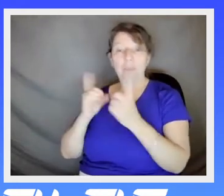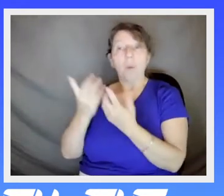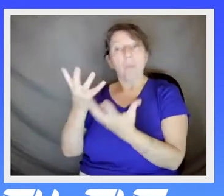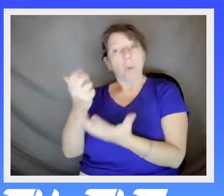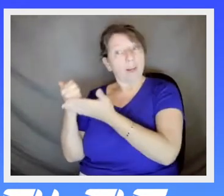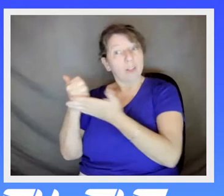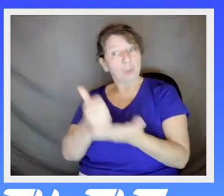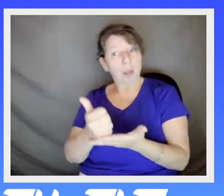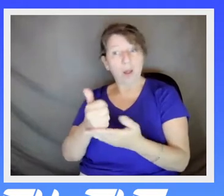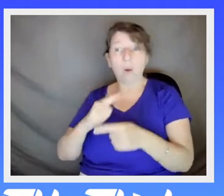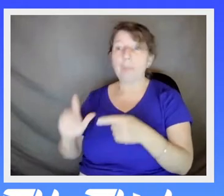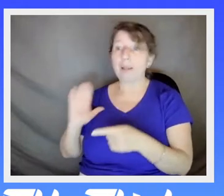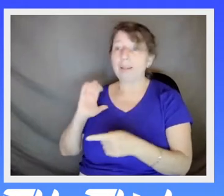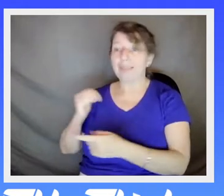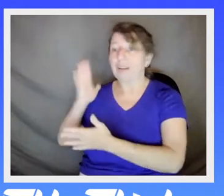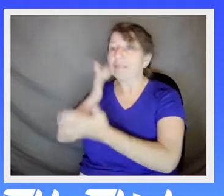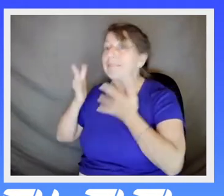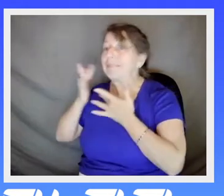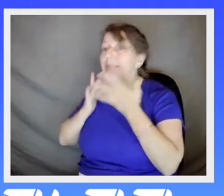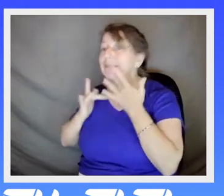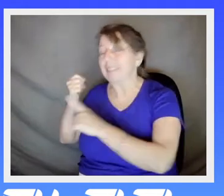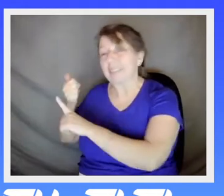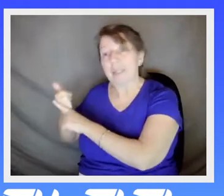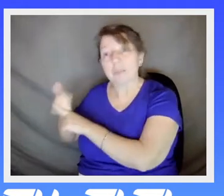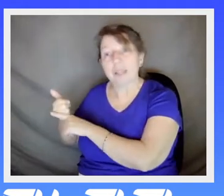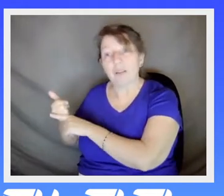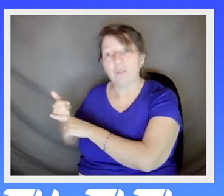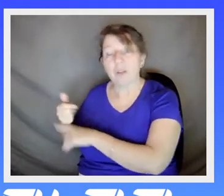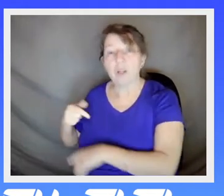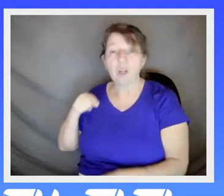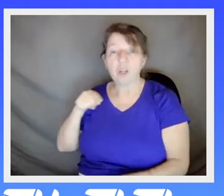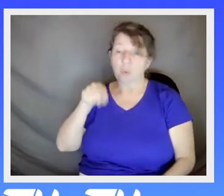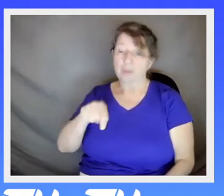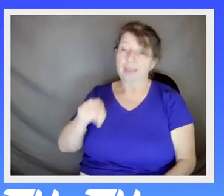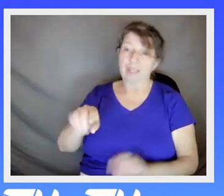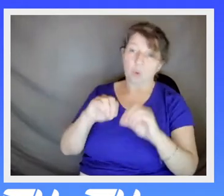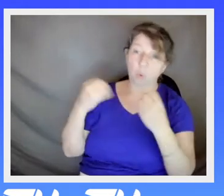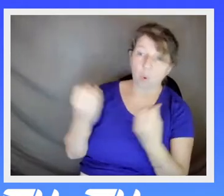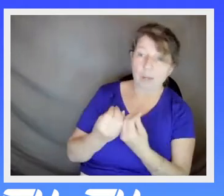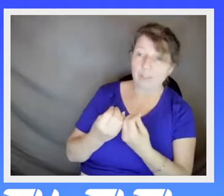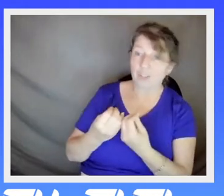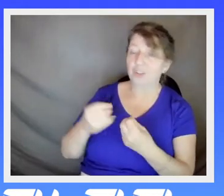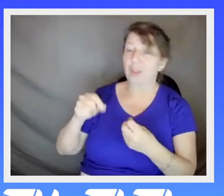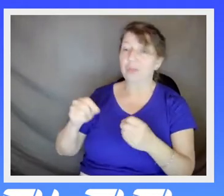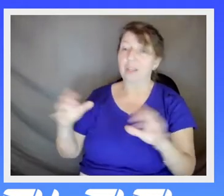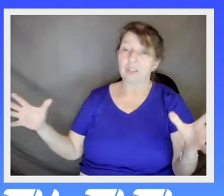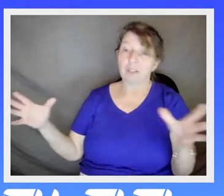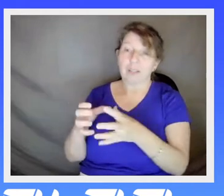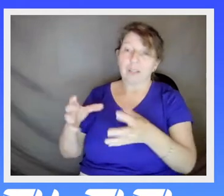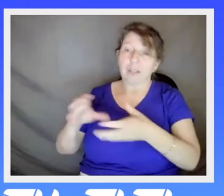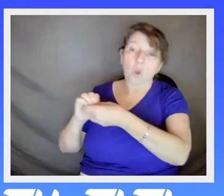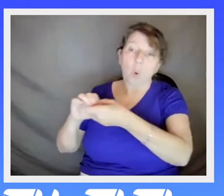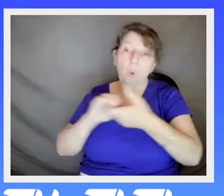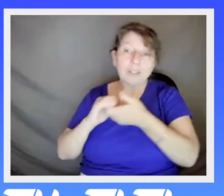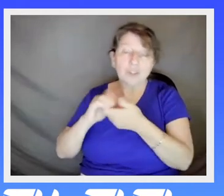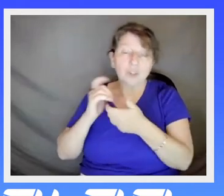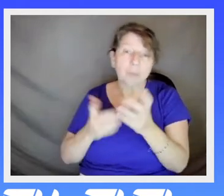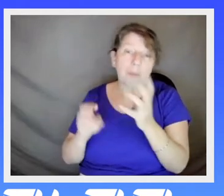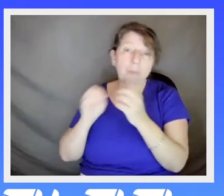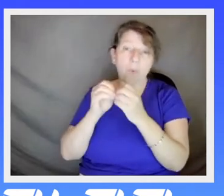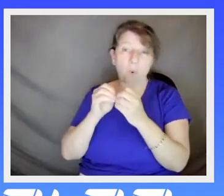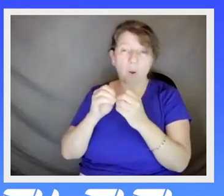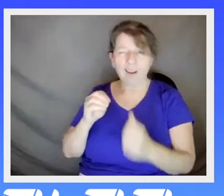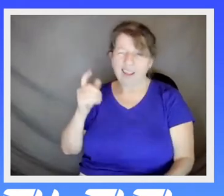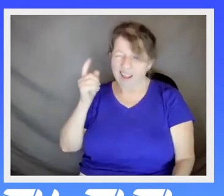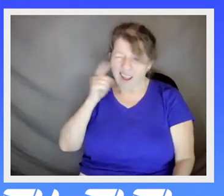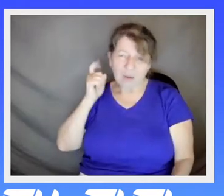the ask of this organization, this coalition, should be the minimum. I think we should explore even a higher number. I think it's